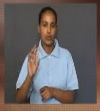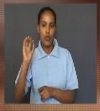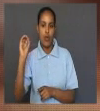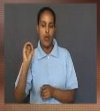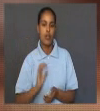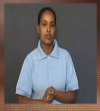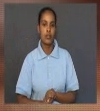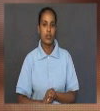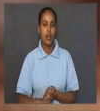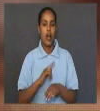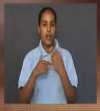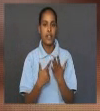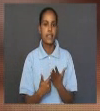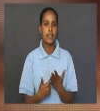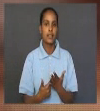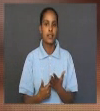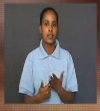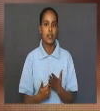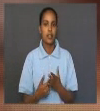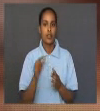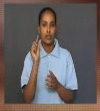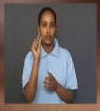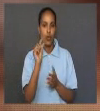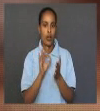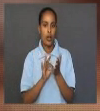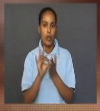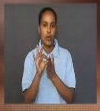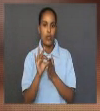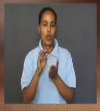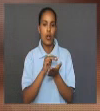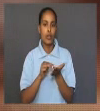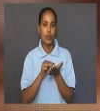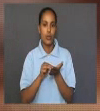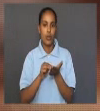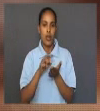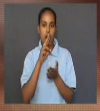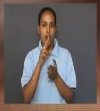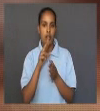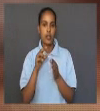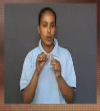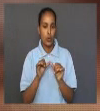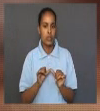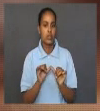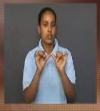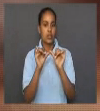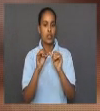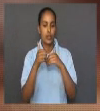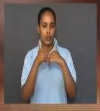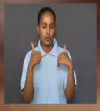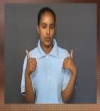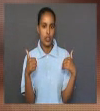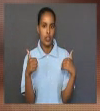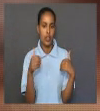H2O. However, a small number of molecules are constantly